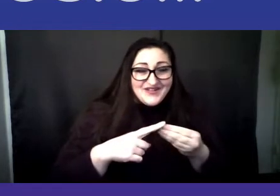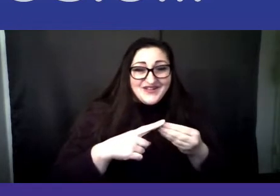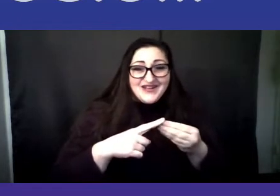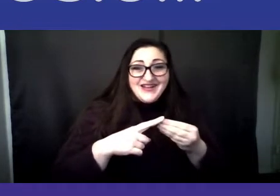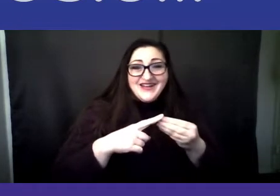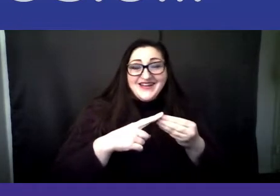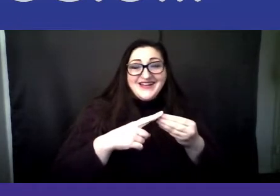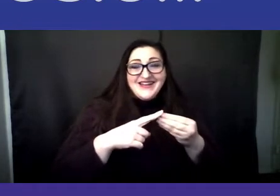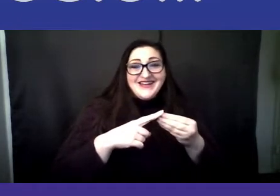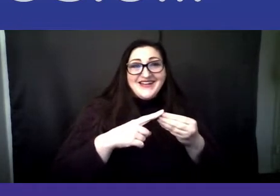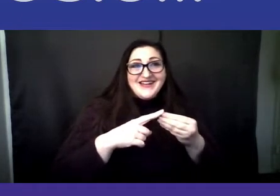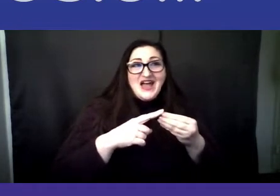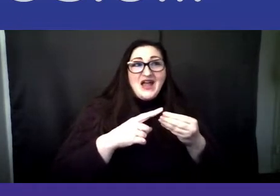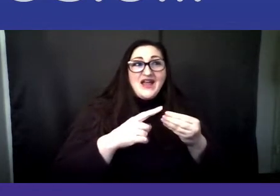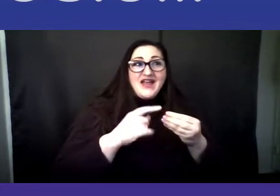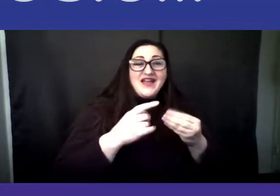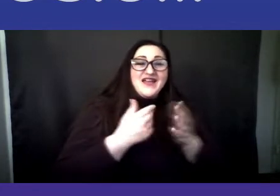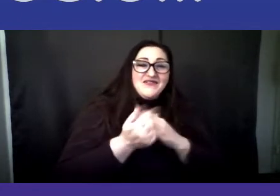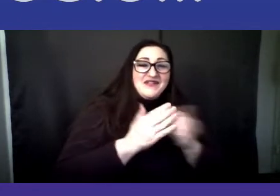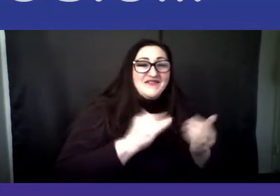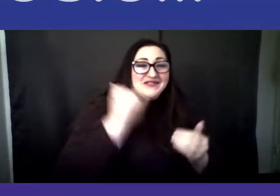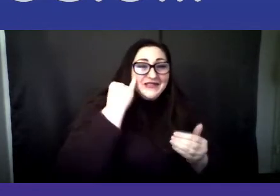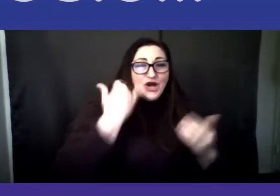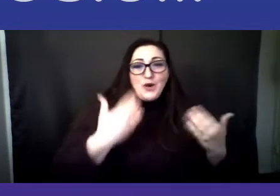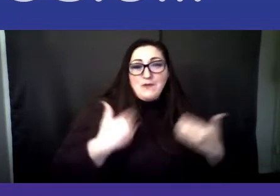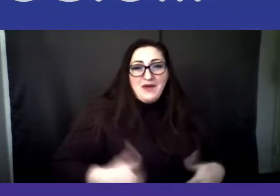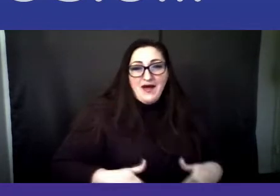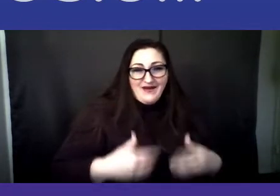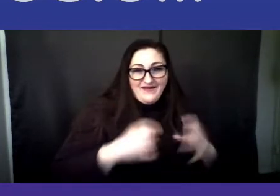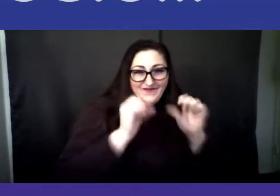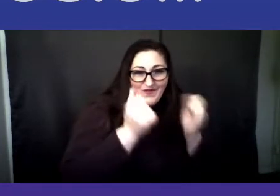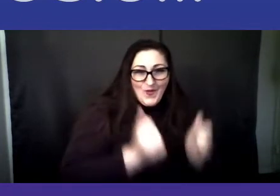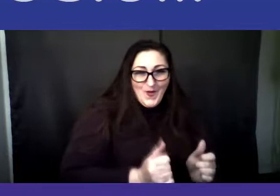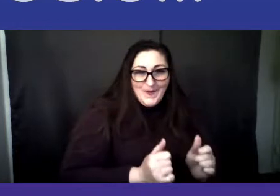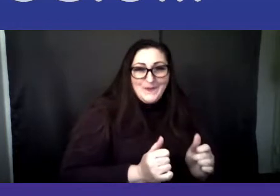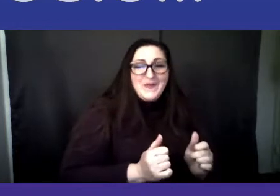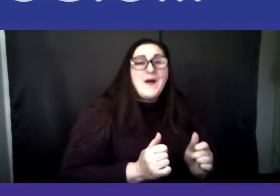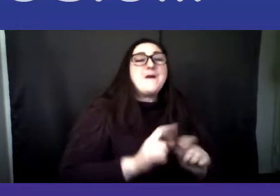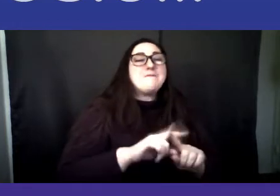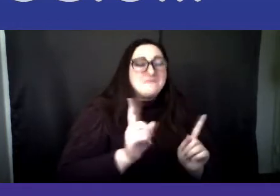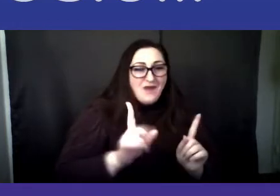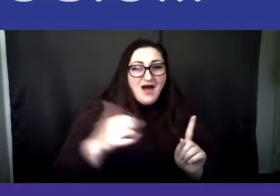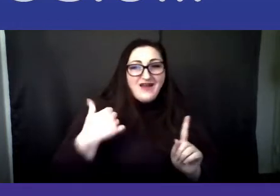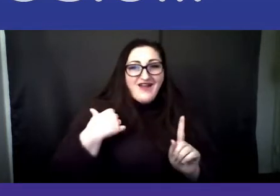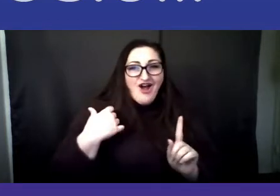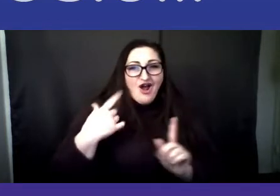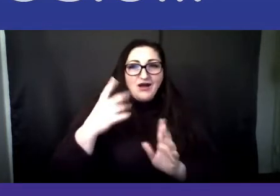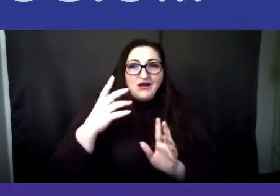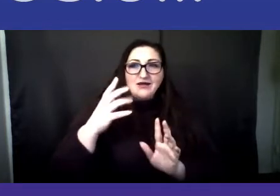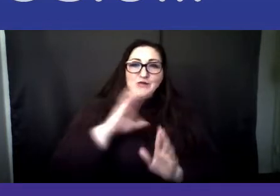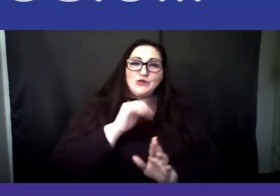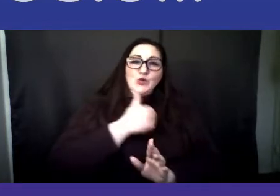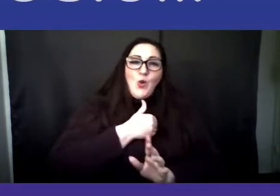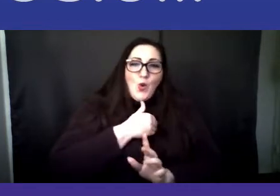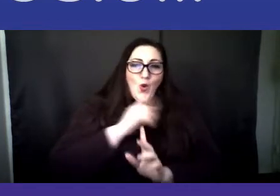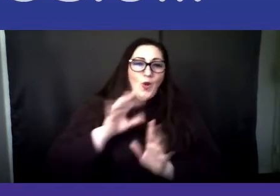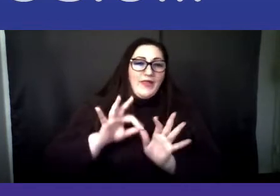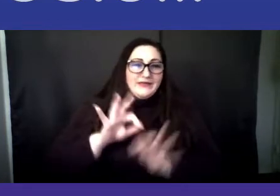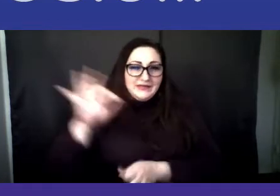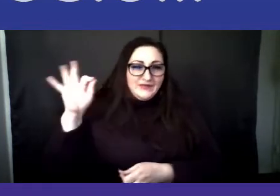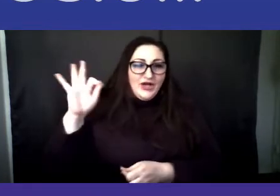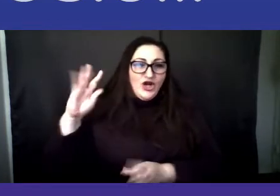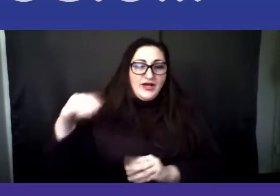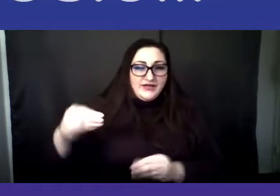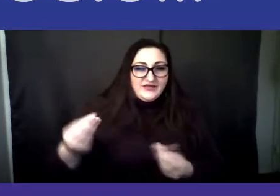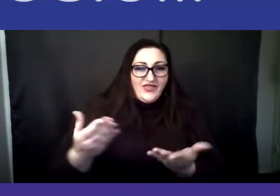So there's that. And then Claudia said, have